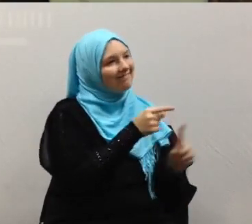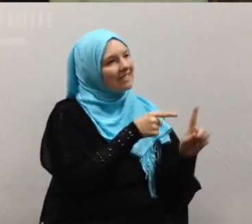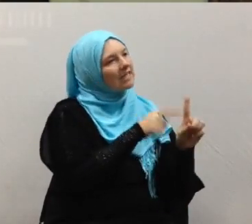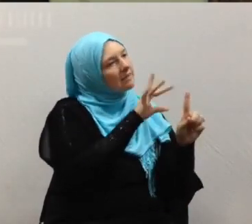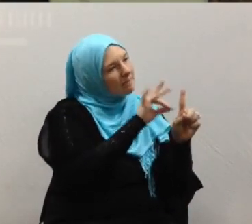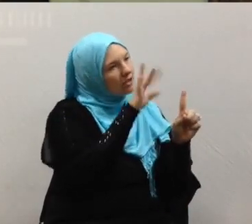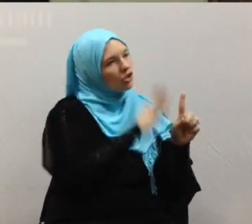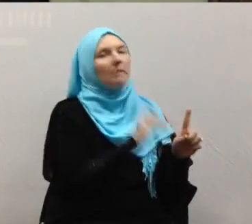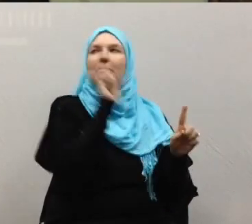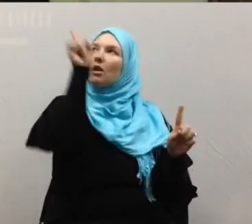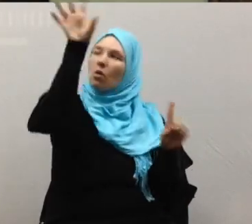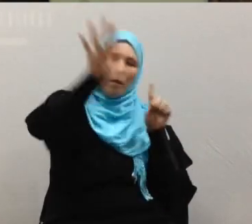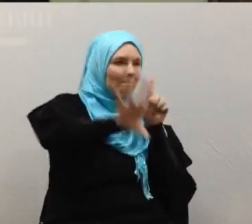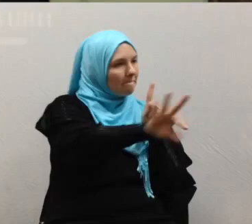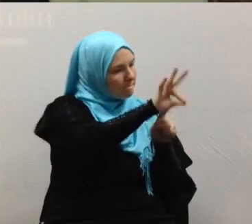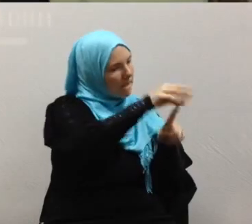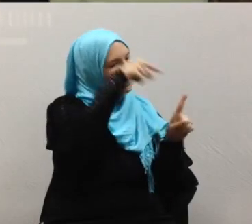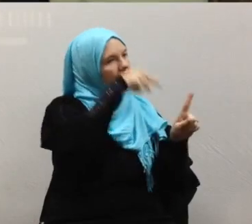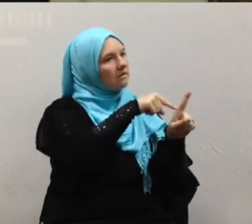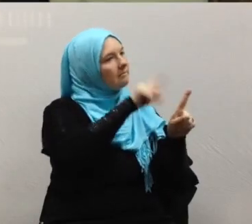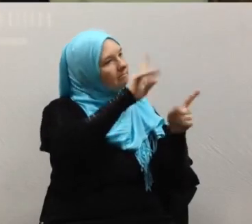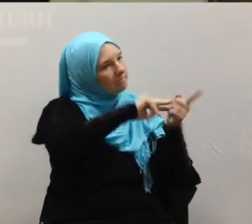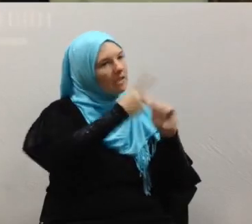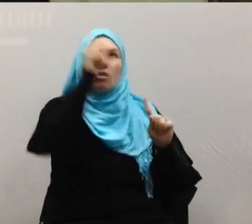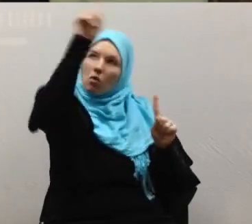which means he is the